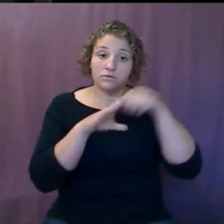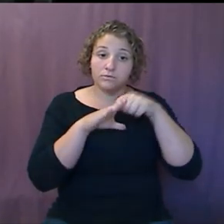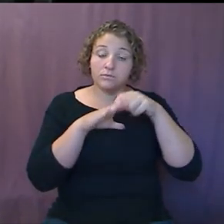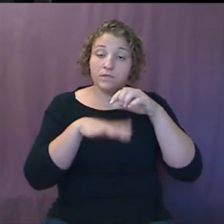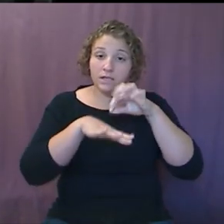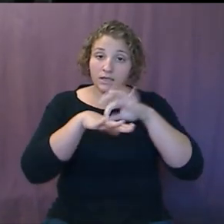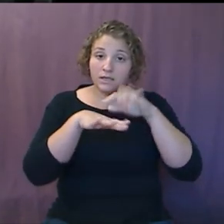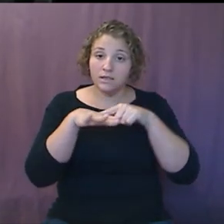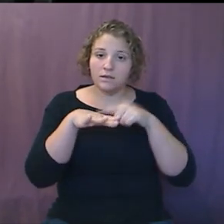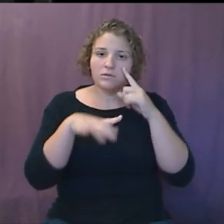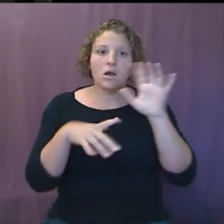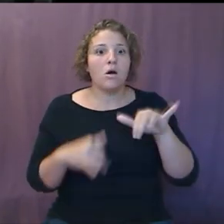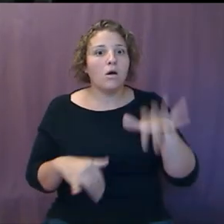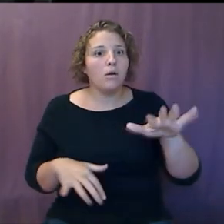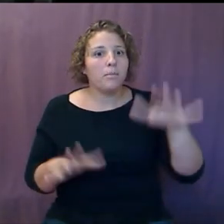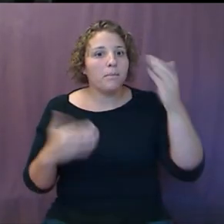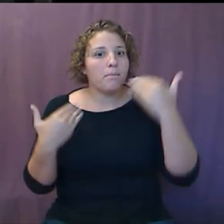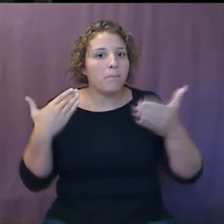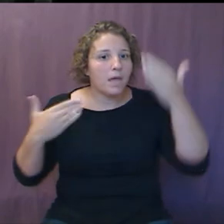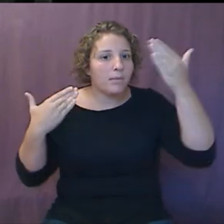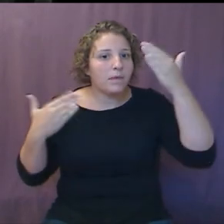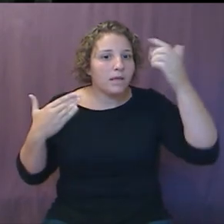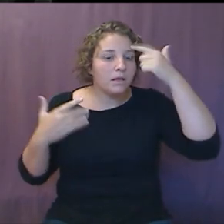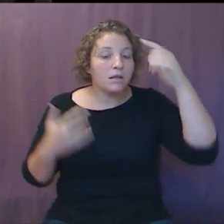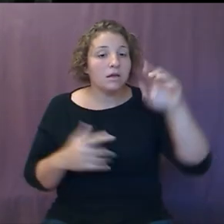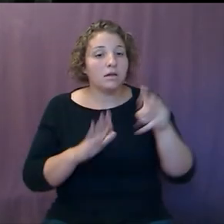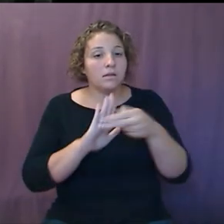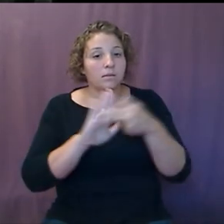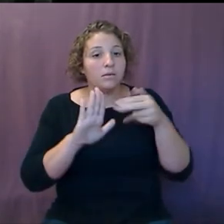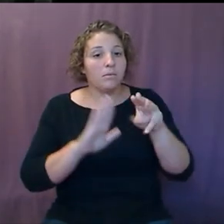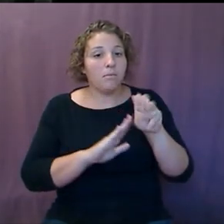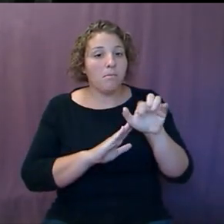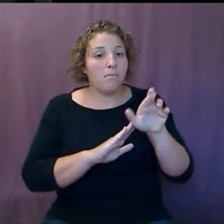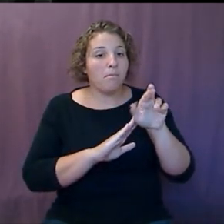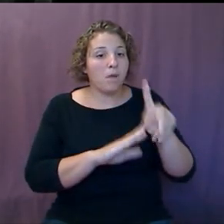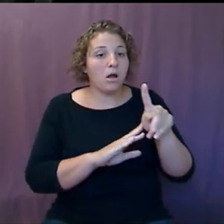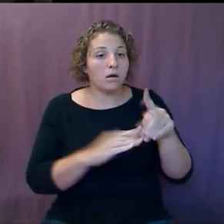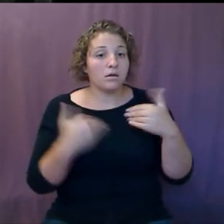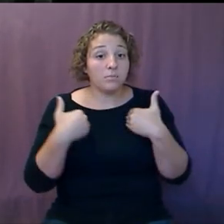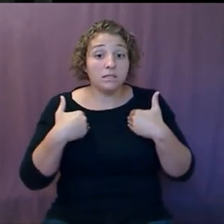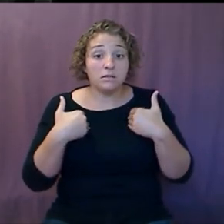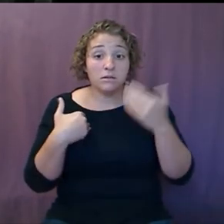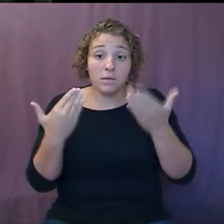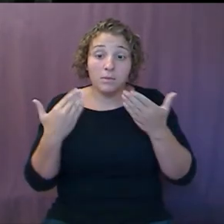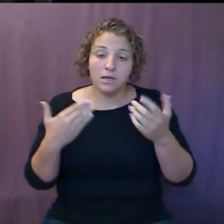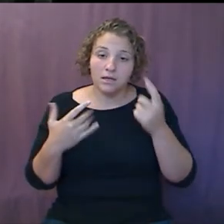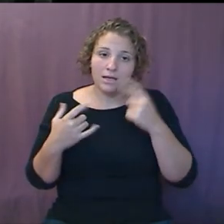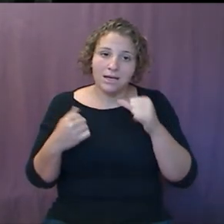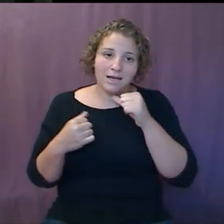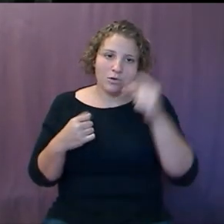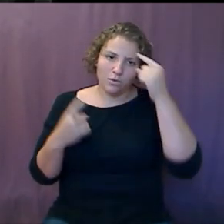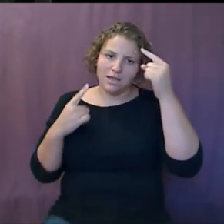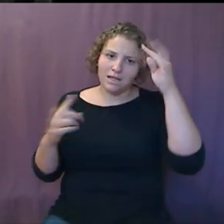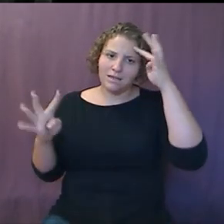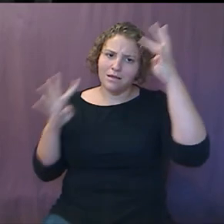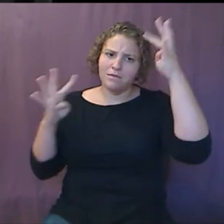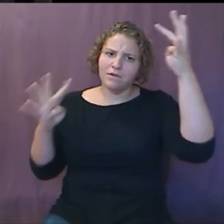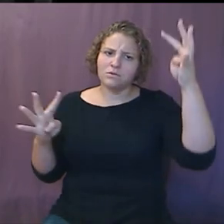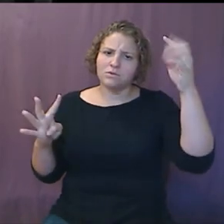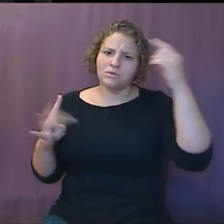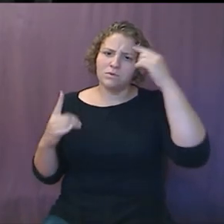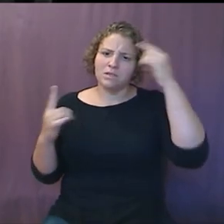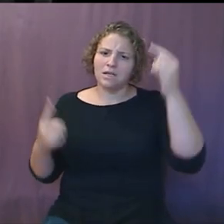this might be the mark of the beast and let me ask you a question the inventor of this I don't necessarily would say or inventors were sitting there going